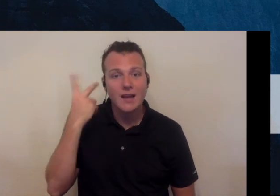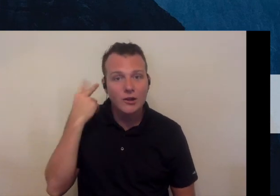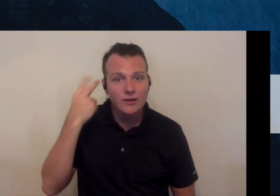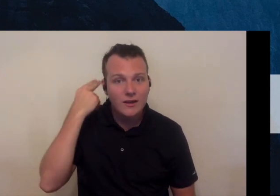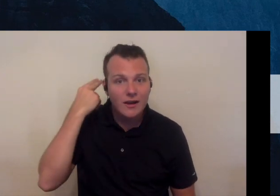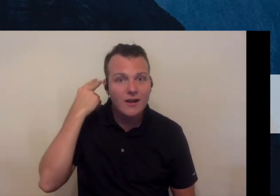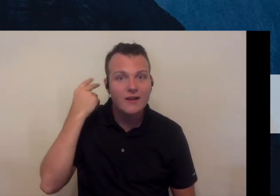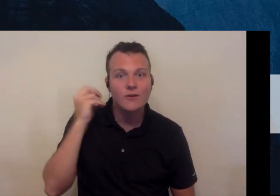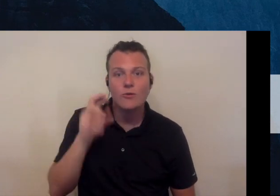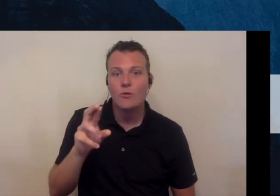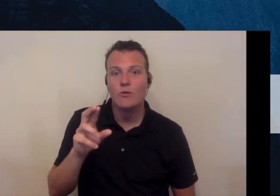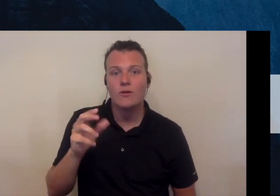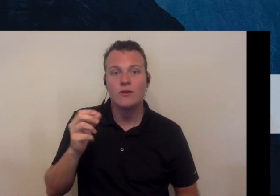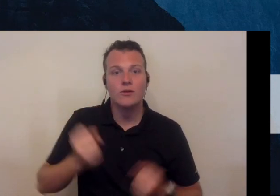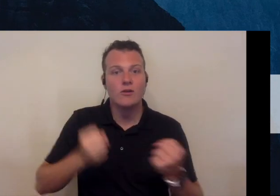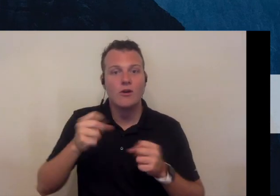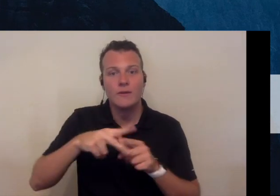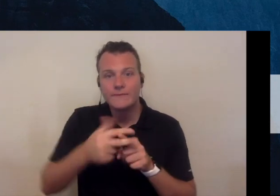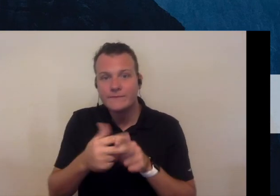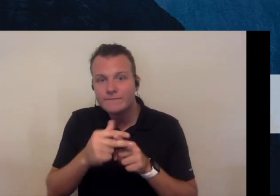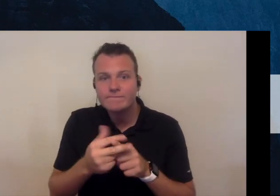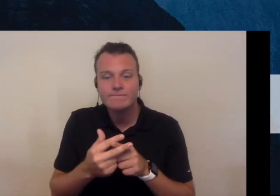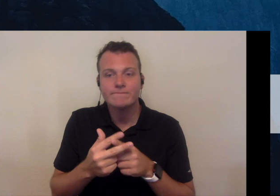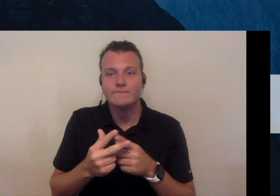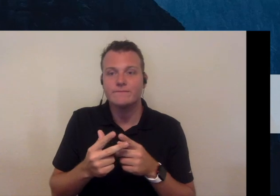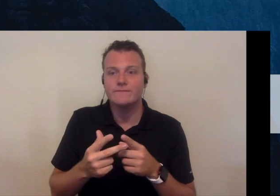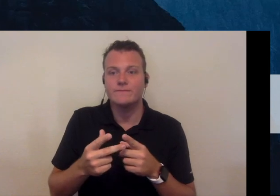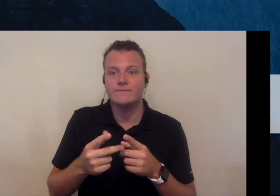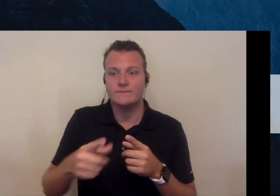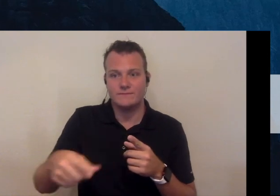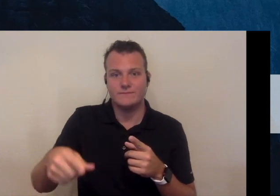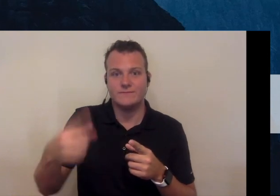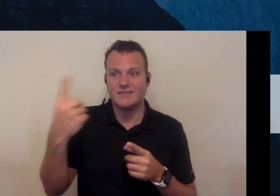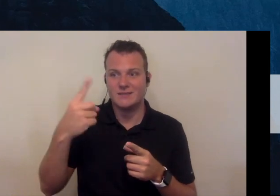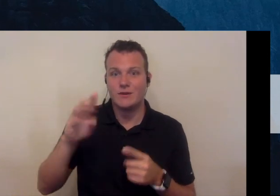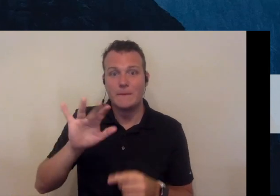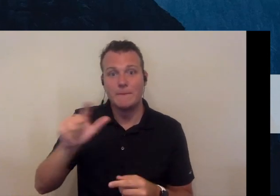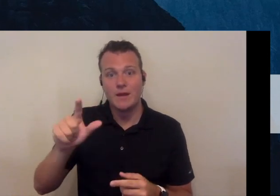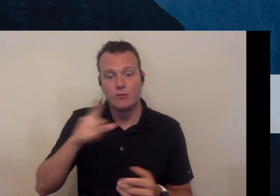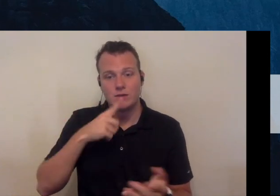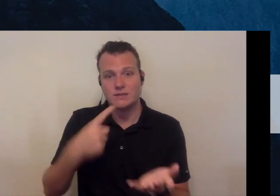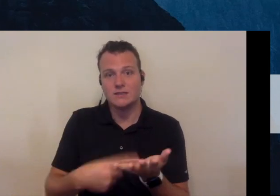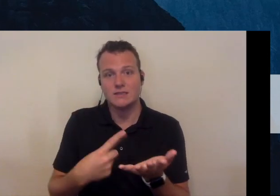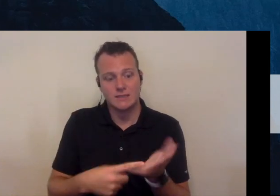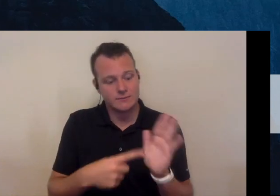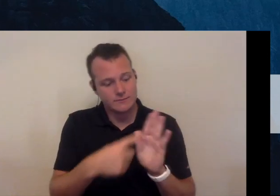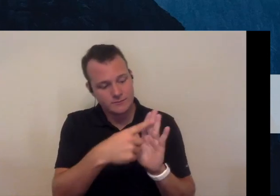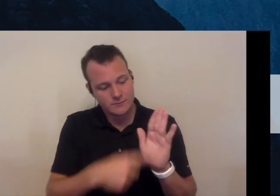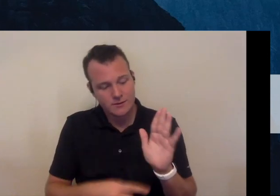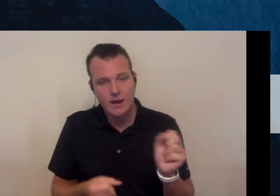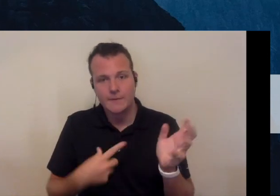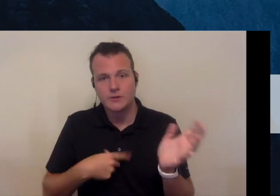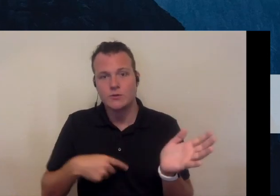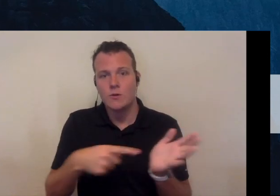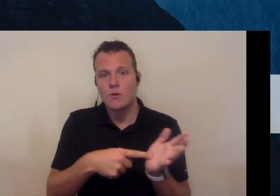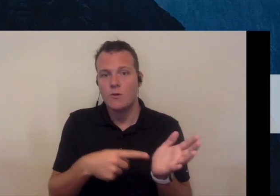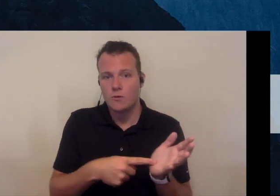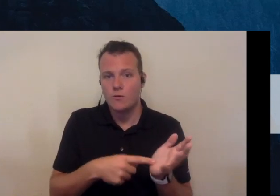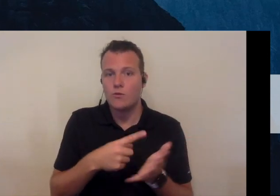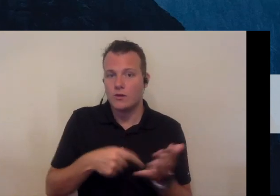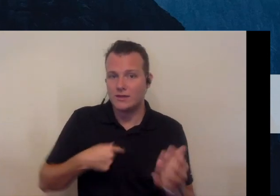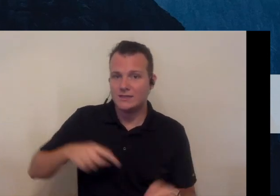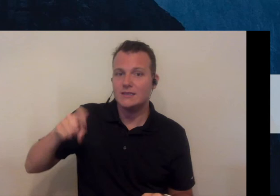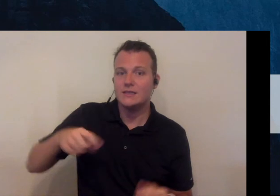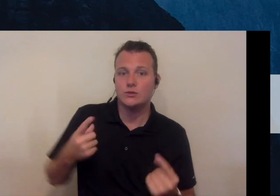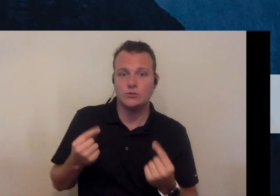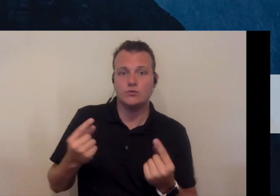get your hair cut or have your car worked on without somebody, going over the bill and saying, this is what it's going to